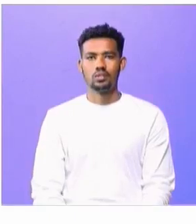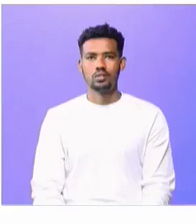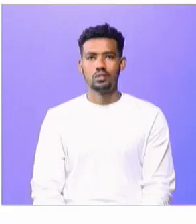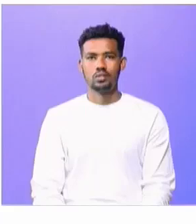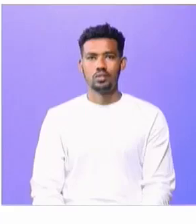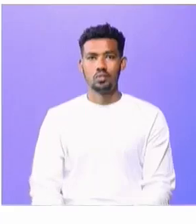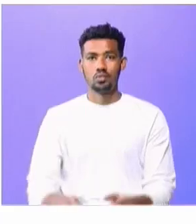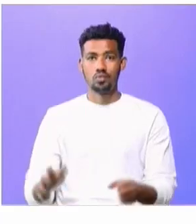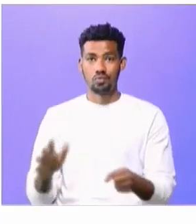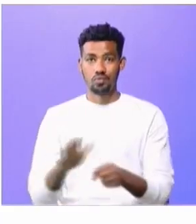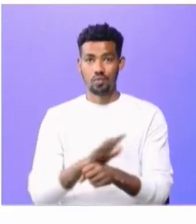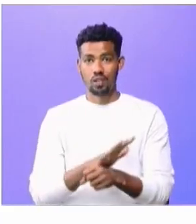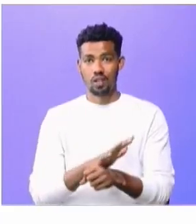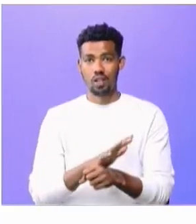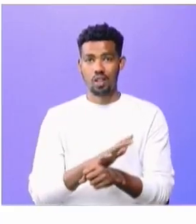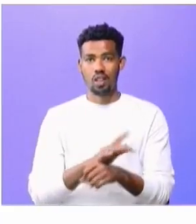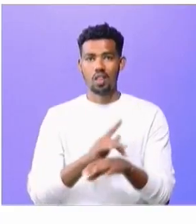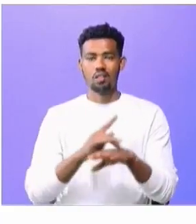the